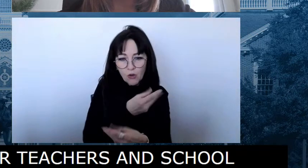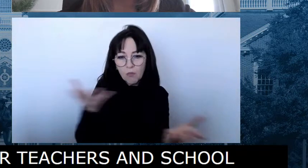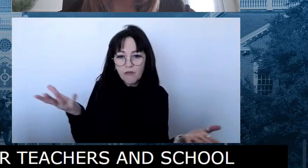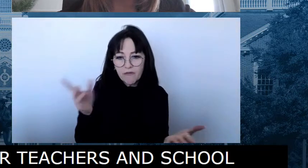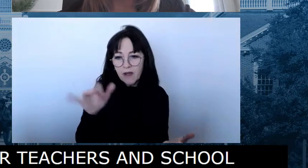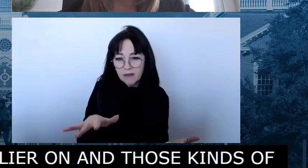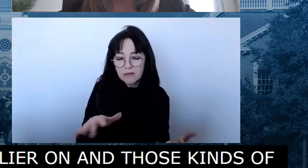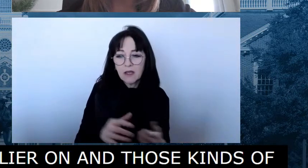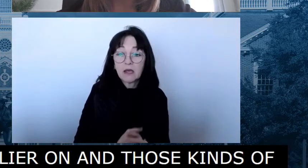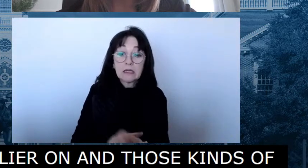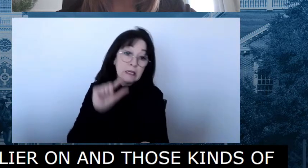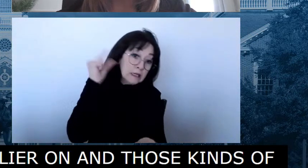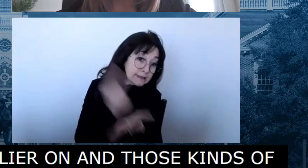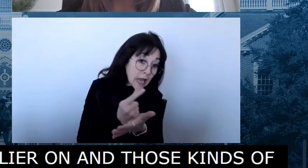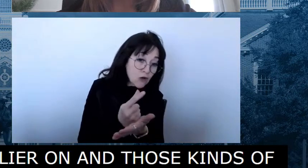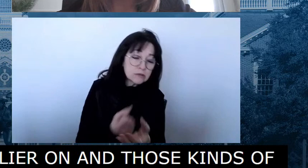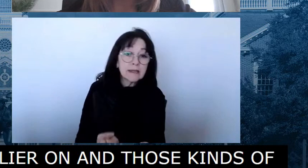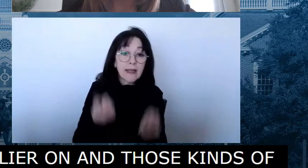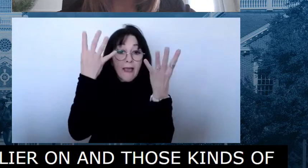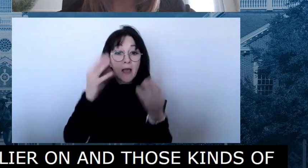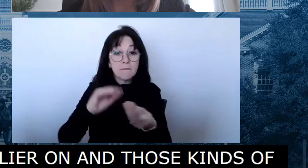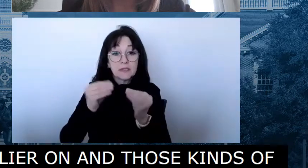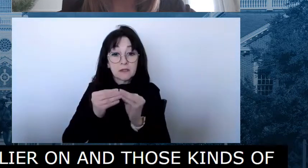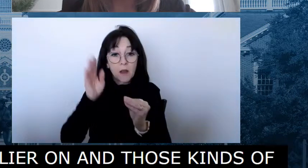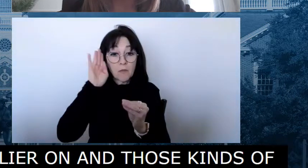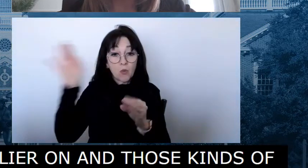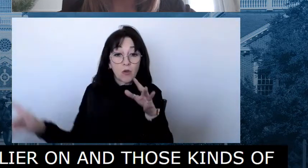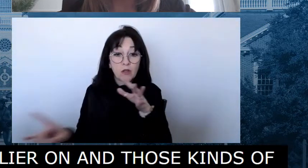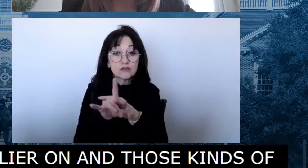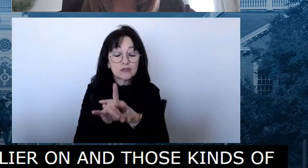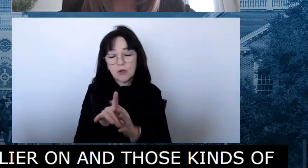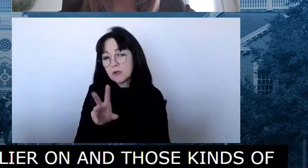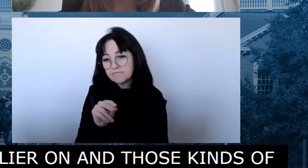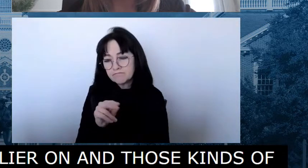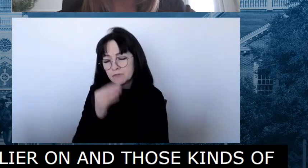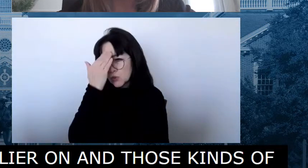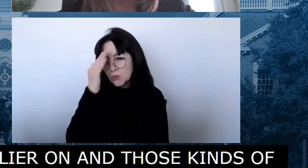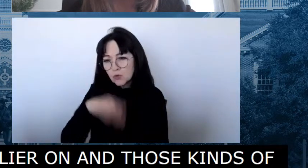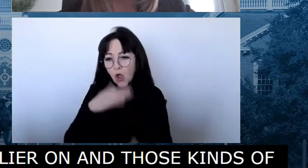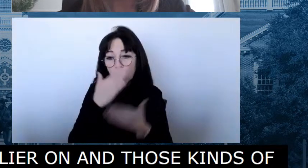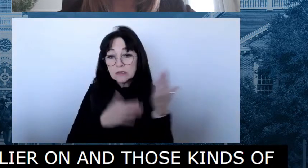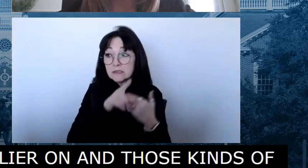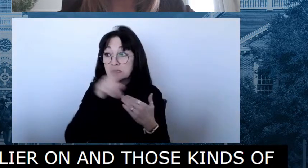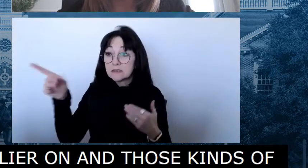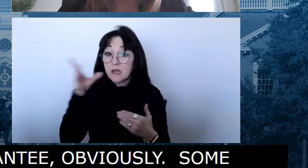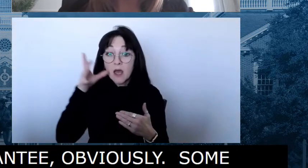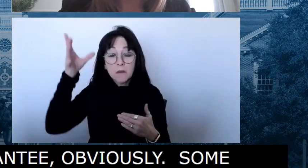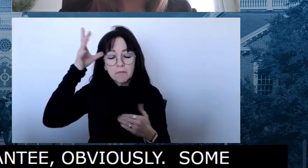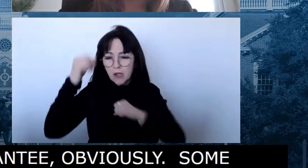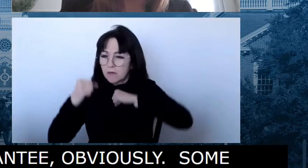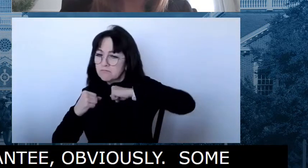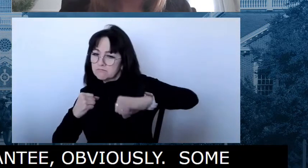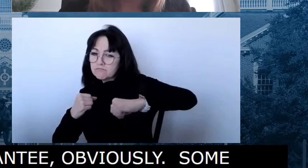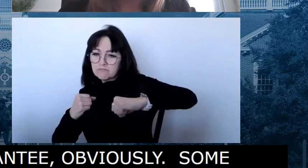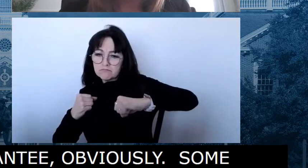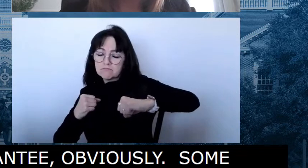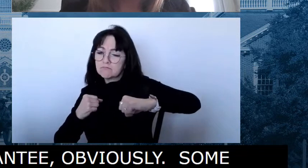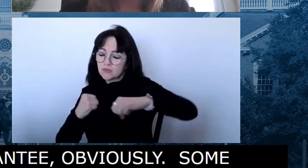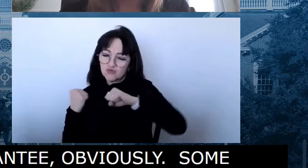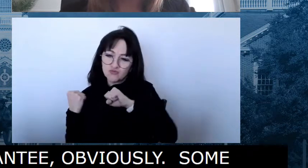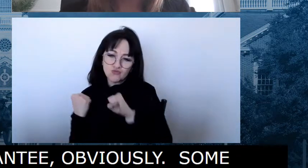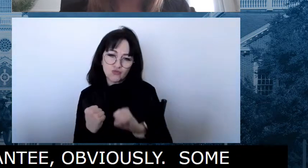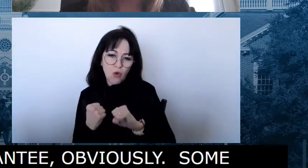guarantee, obviously. Some parents are kind of dead set against it. Dr. Rattay tries to provide all